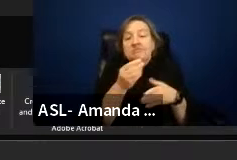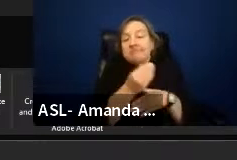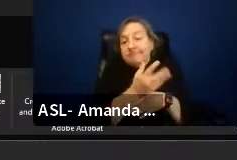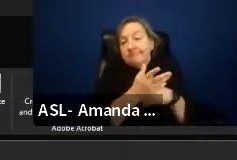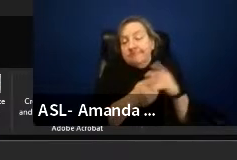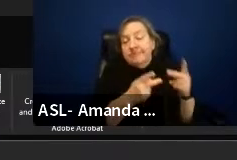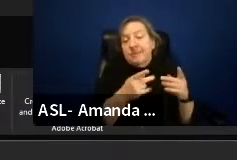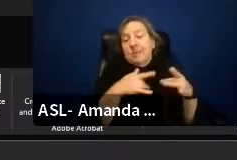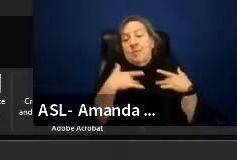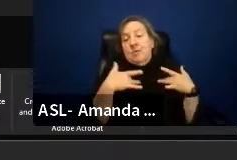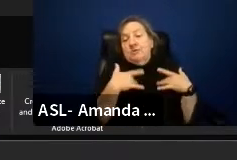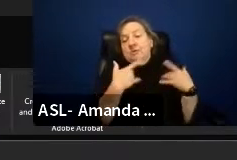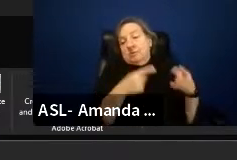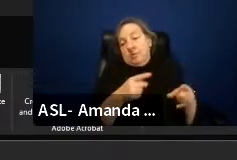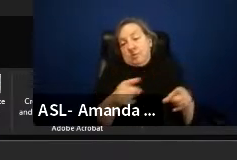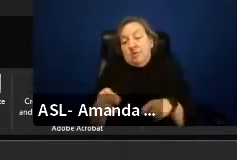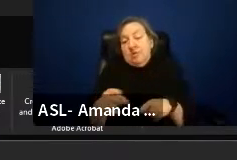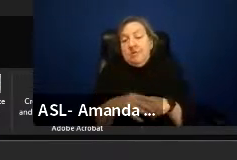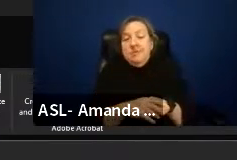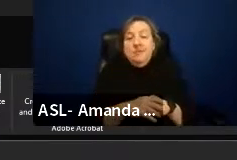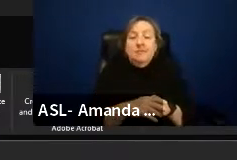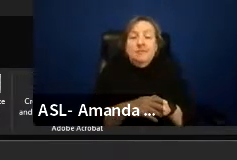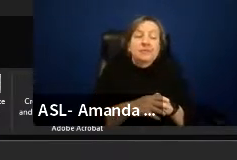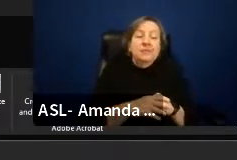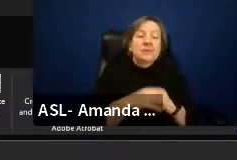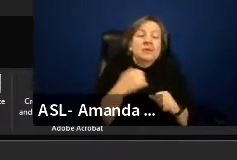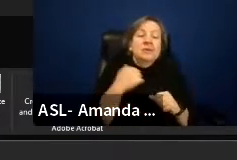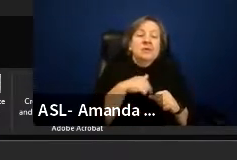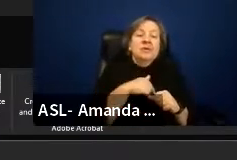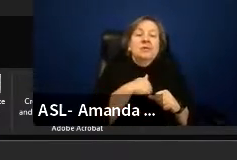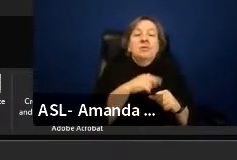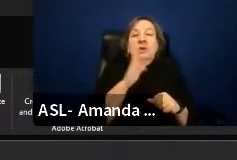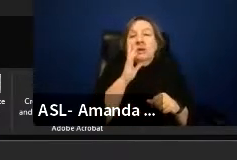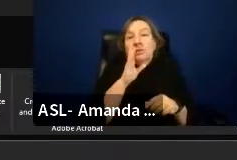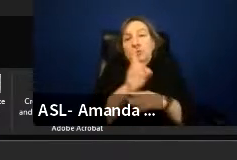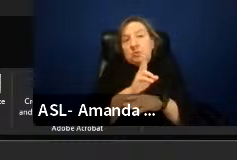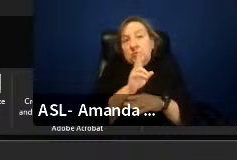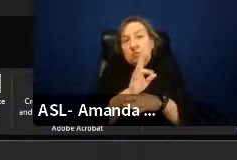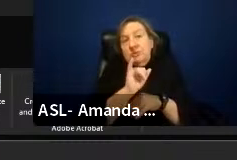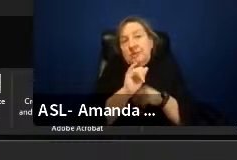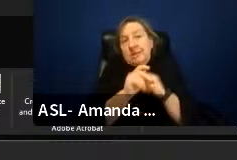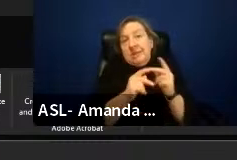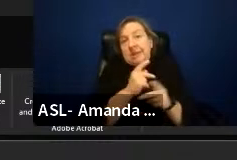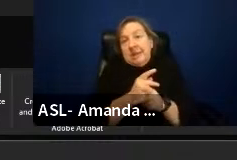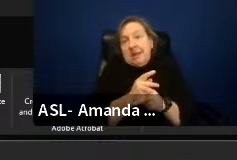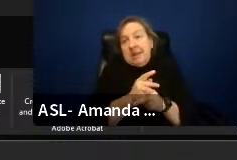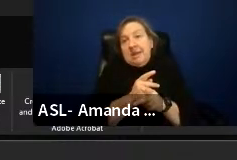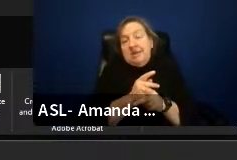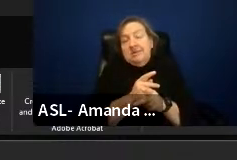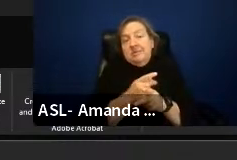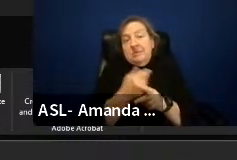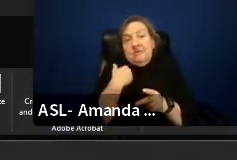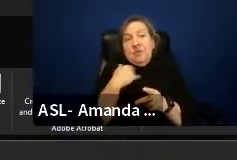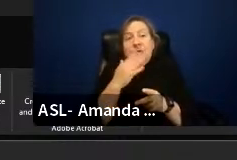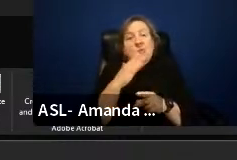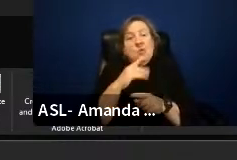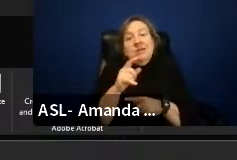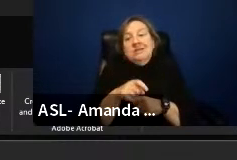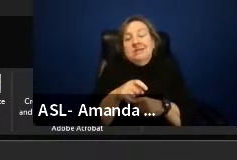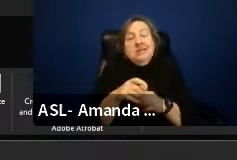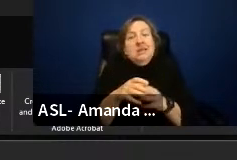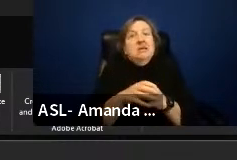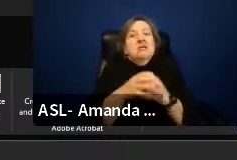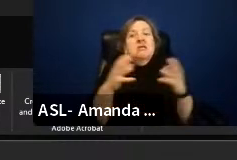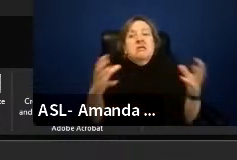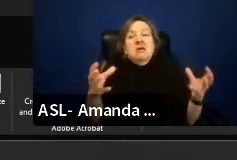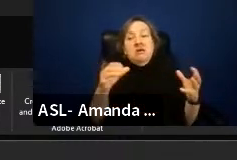going on. So we've used that type of thing before. We're gonna need it on steroids